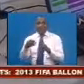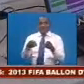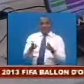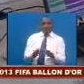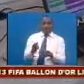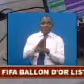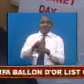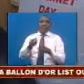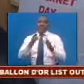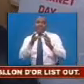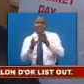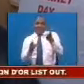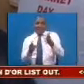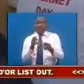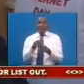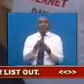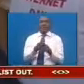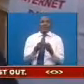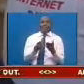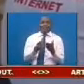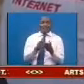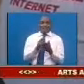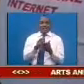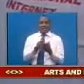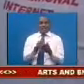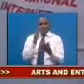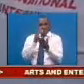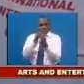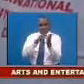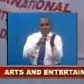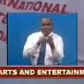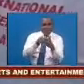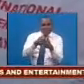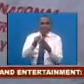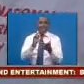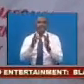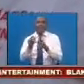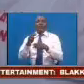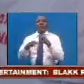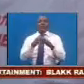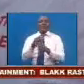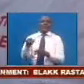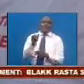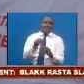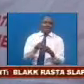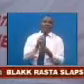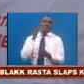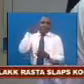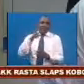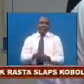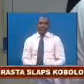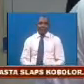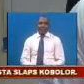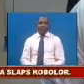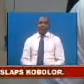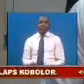director of Busy Internet, Pravin Sadalaj, paints a picture of how the internet world will look like in the near future. We